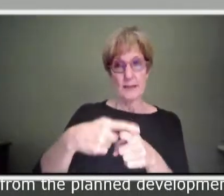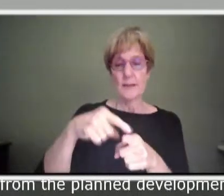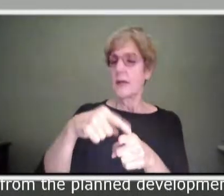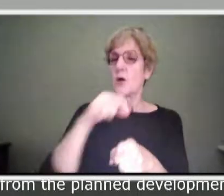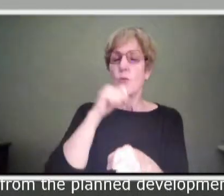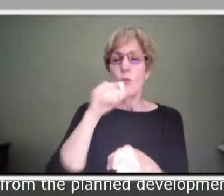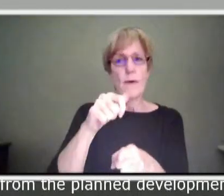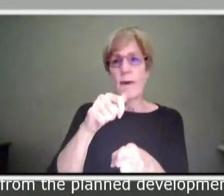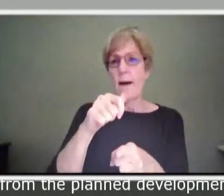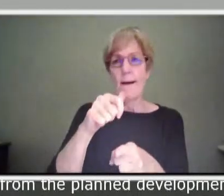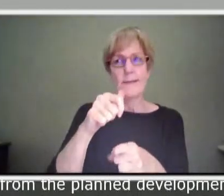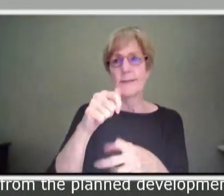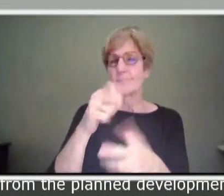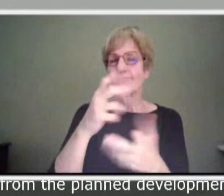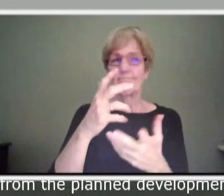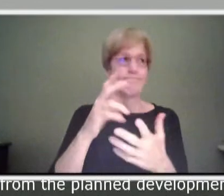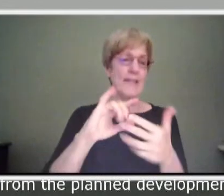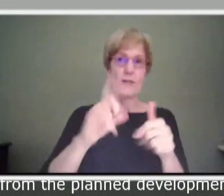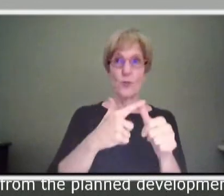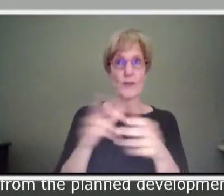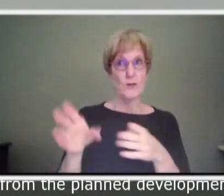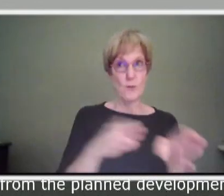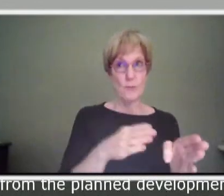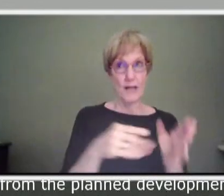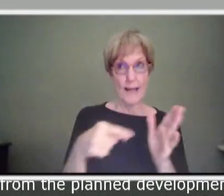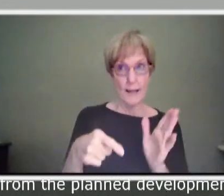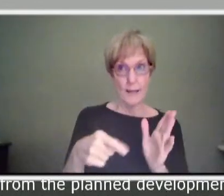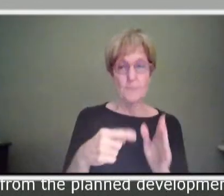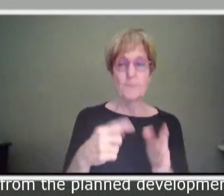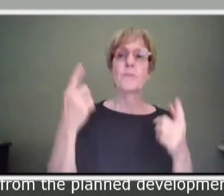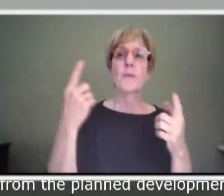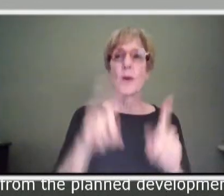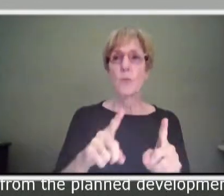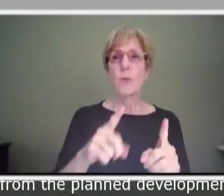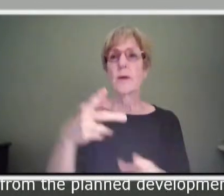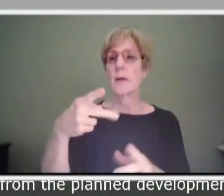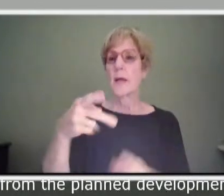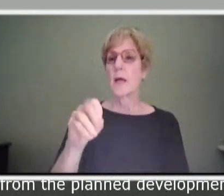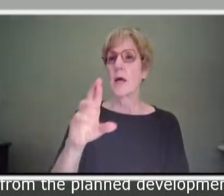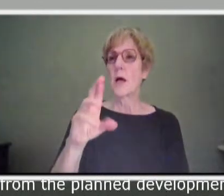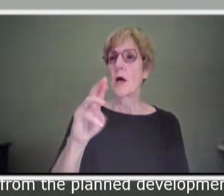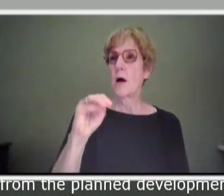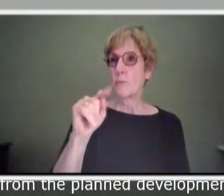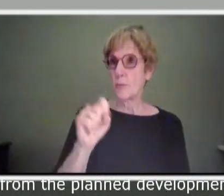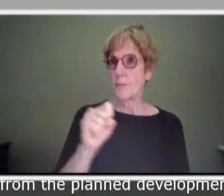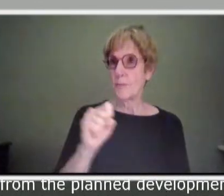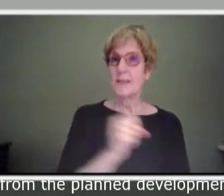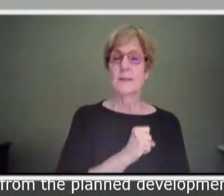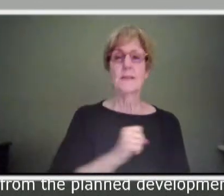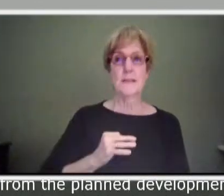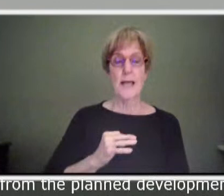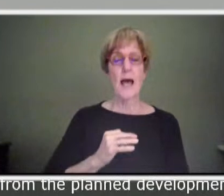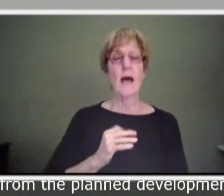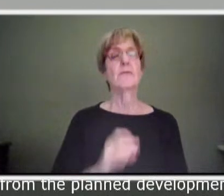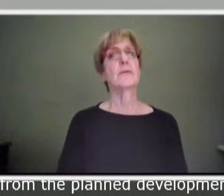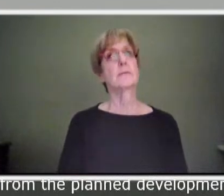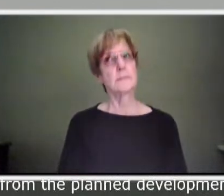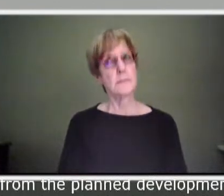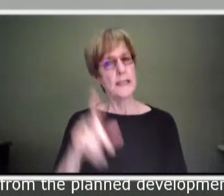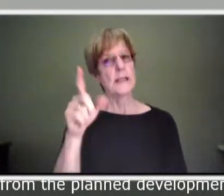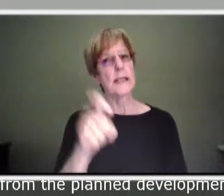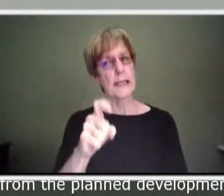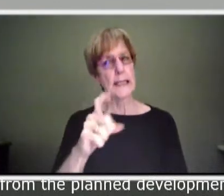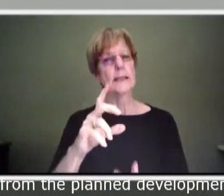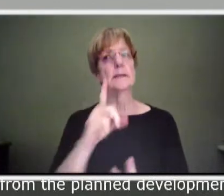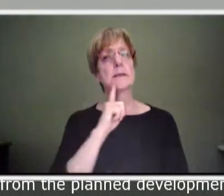in this fashion on the original plan. When we get into permitting for something like this, staff does need those notes and